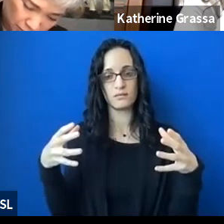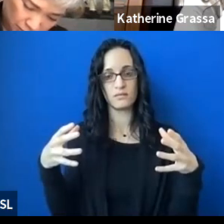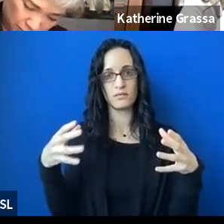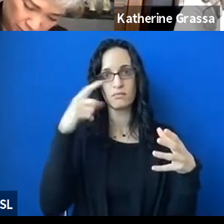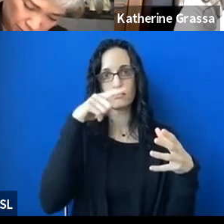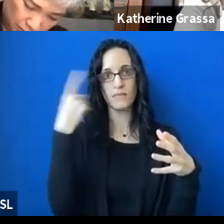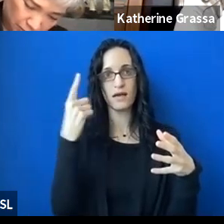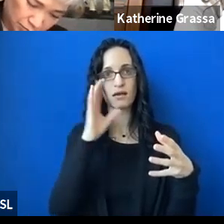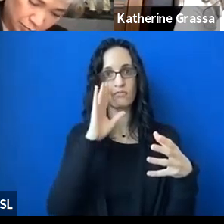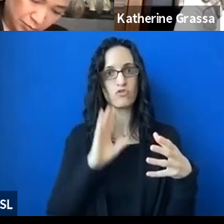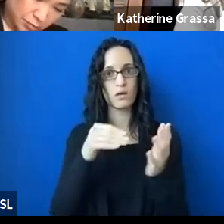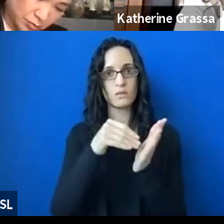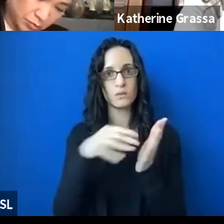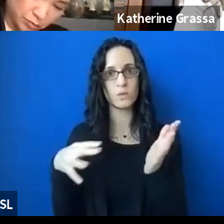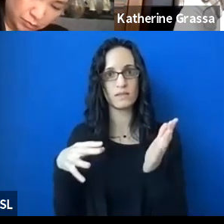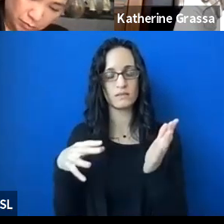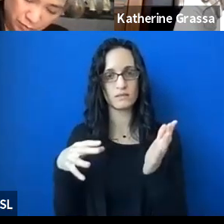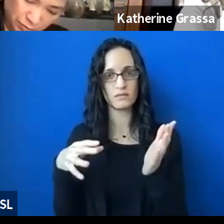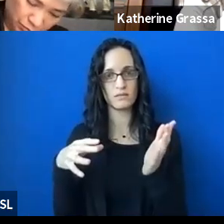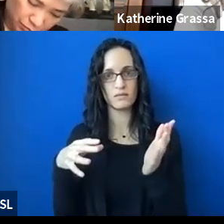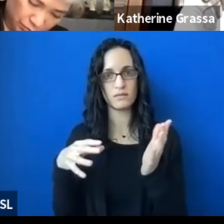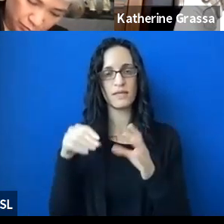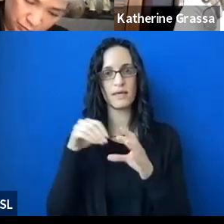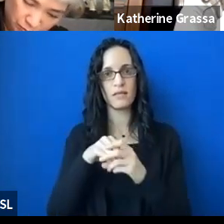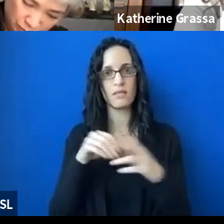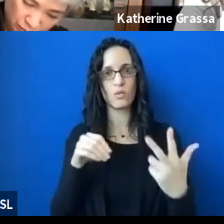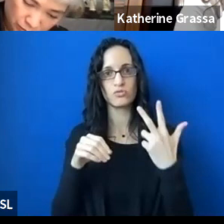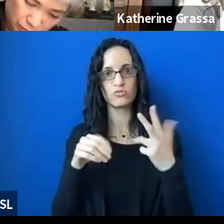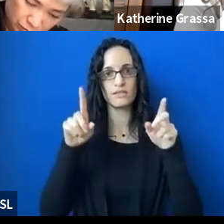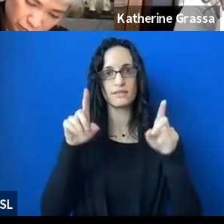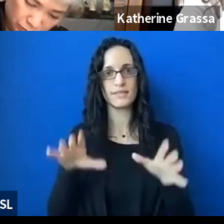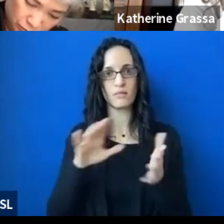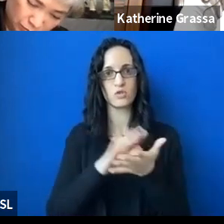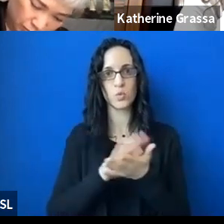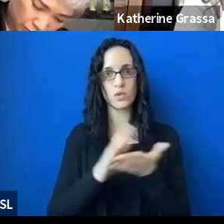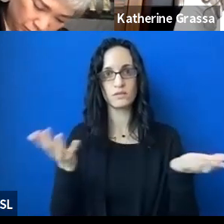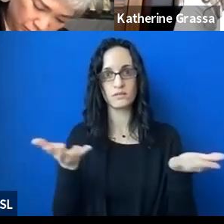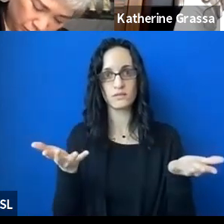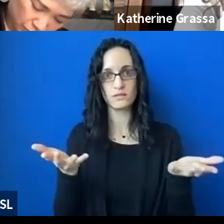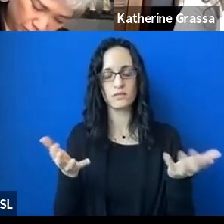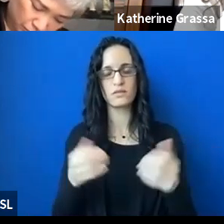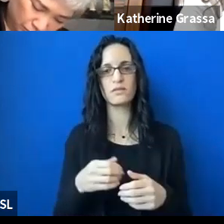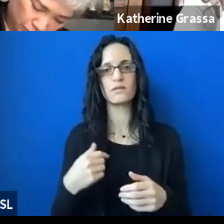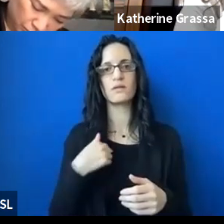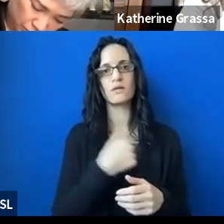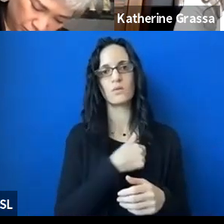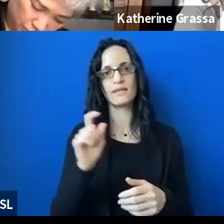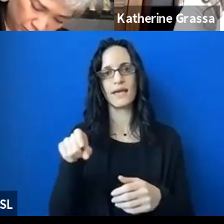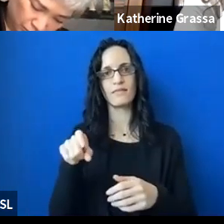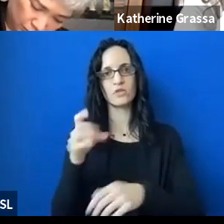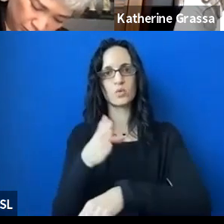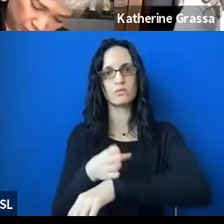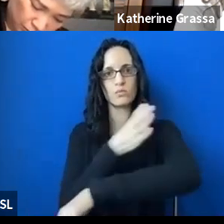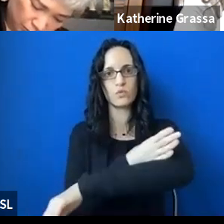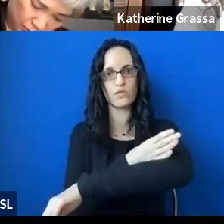Black and Brown student in the three exam schools is we need to improve the